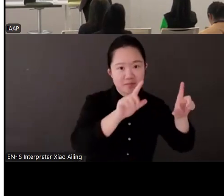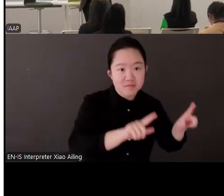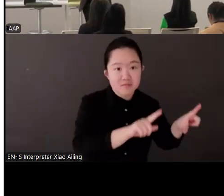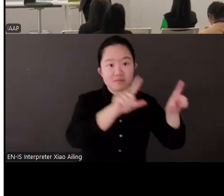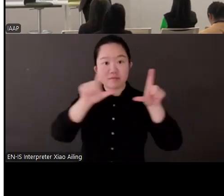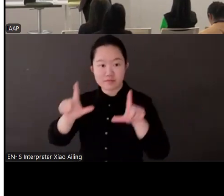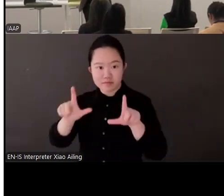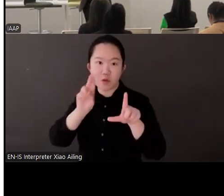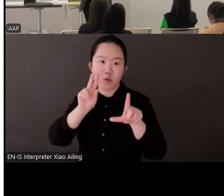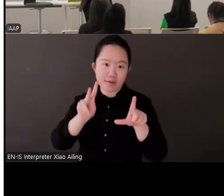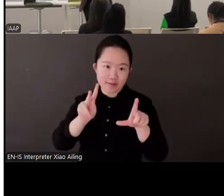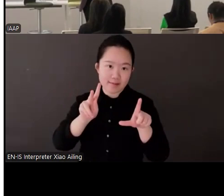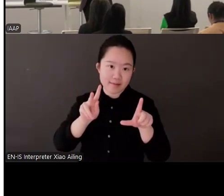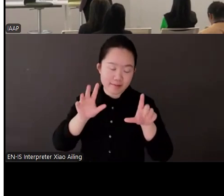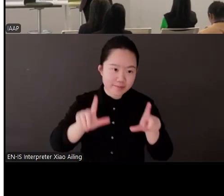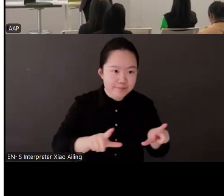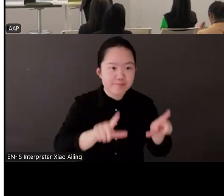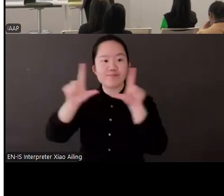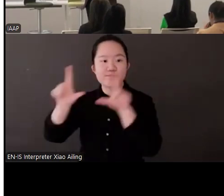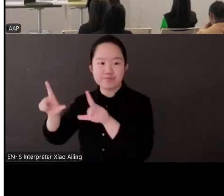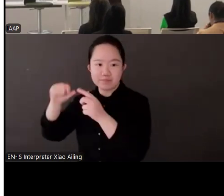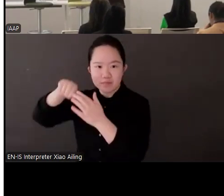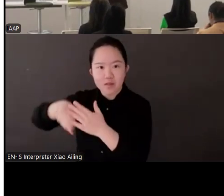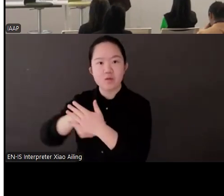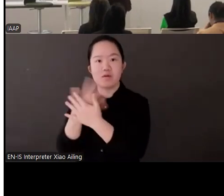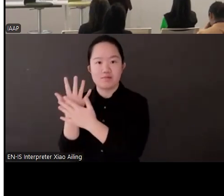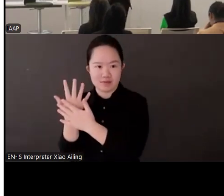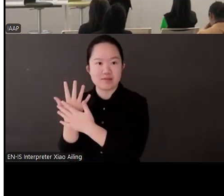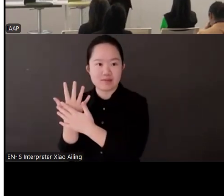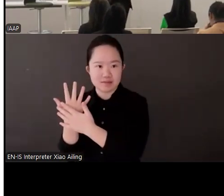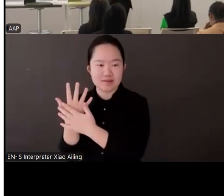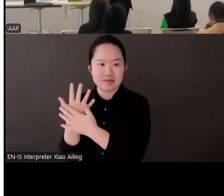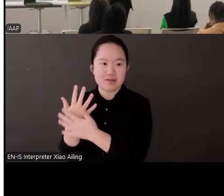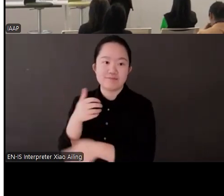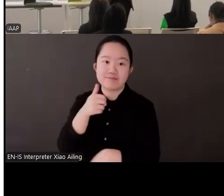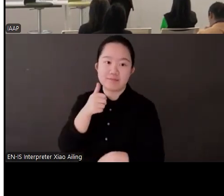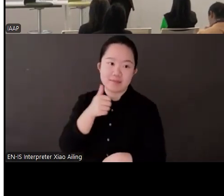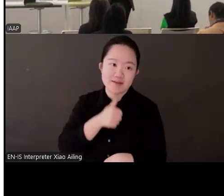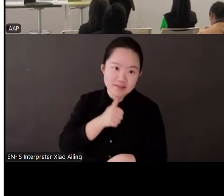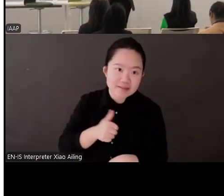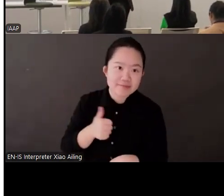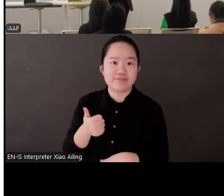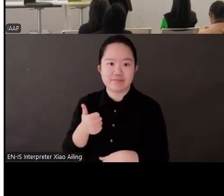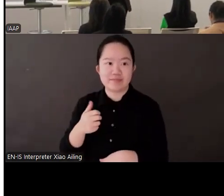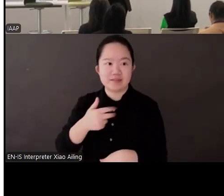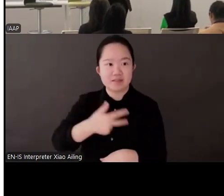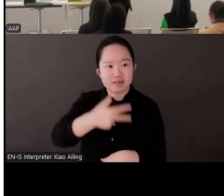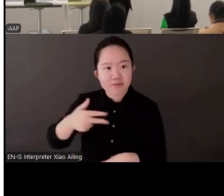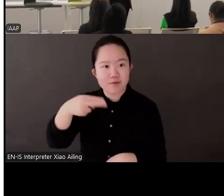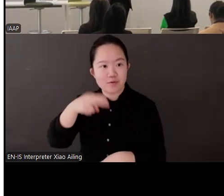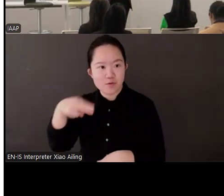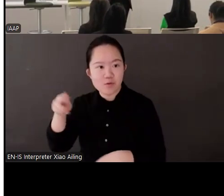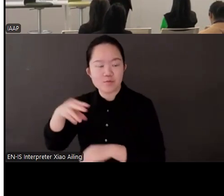the IAAP Nordic chapter, which includes Iceland, Norway, Finland, Denmark, and Sweden.